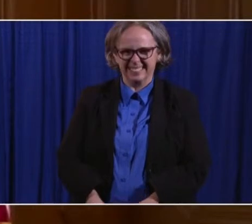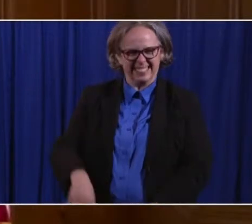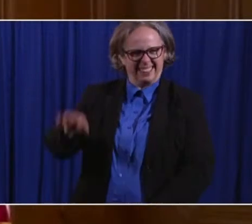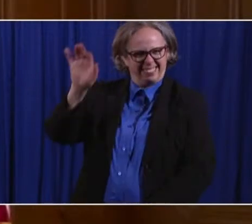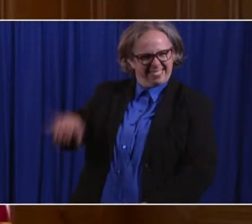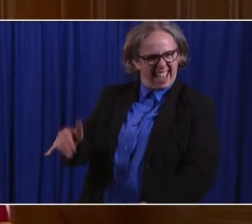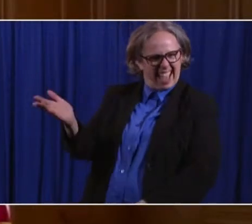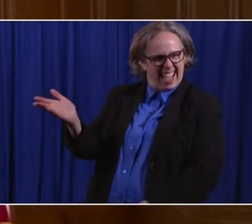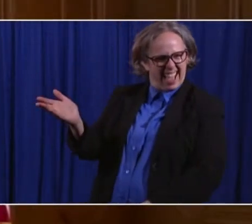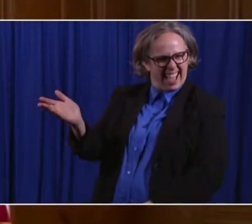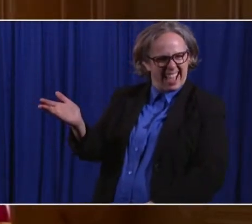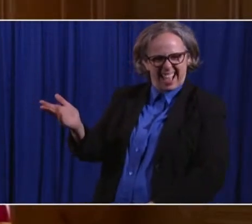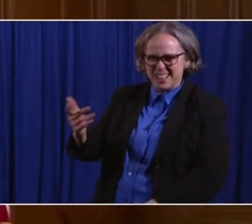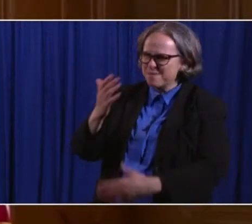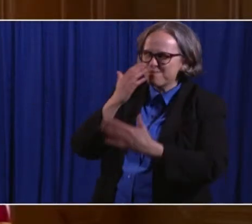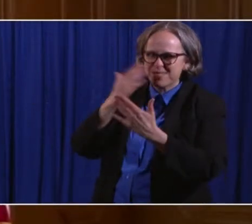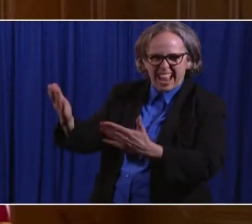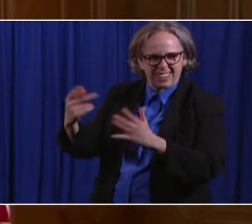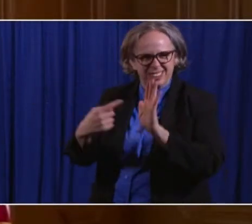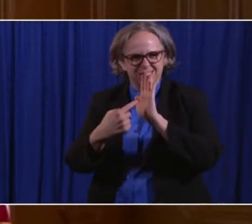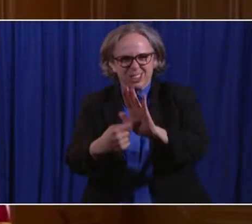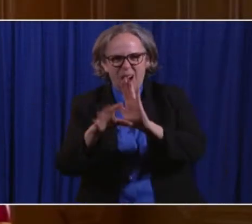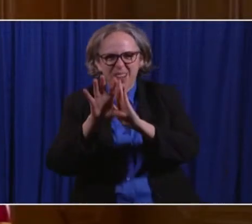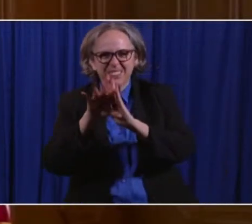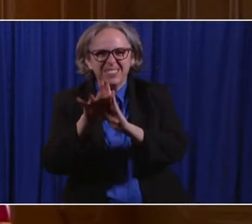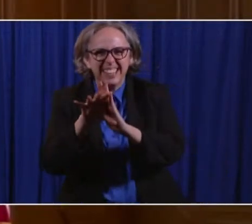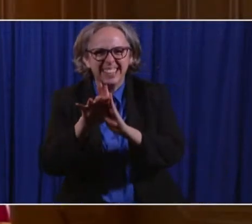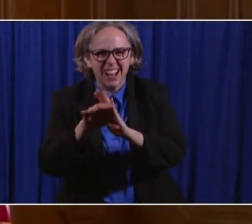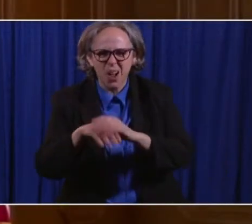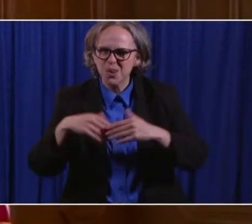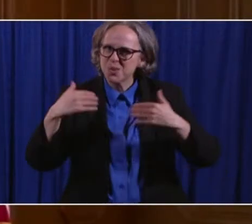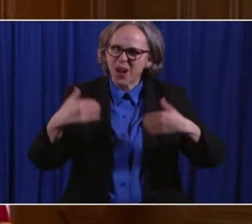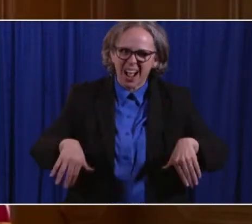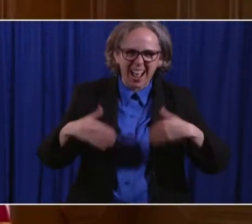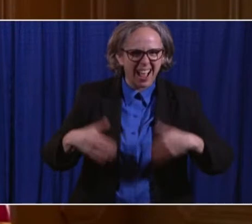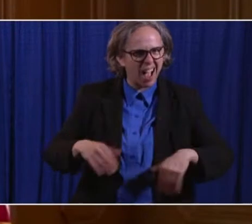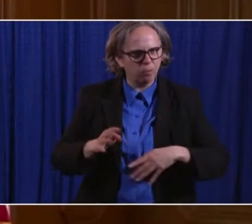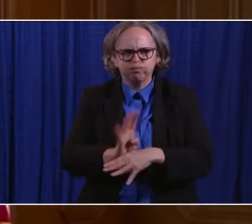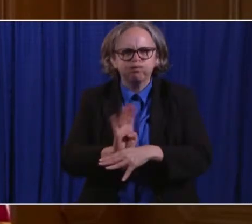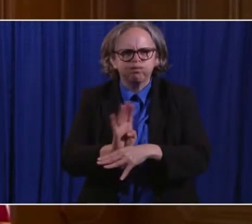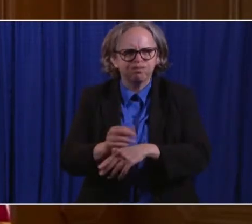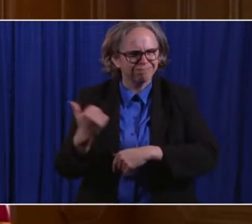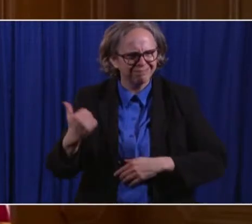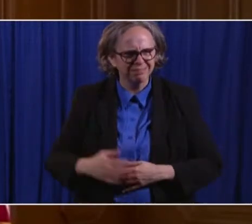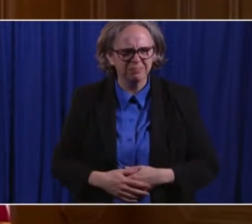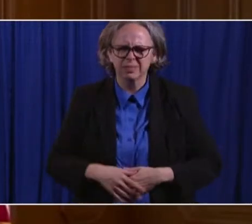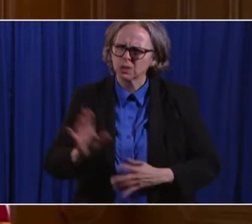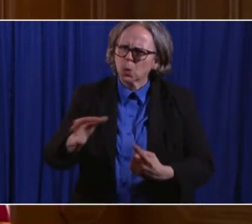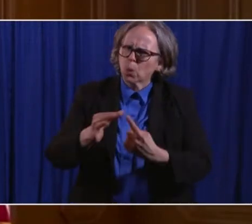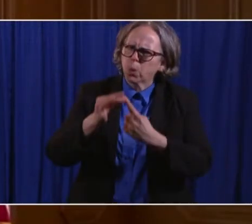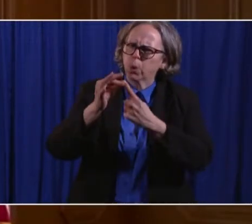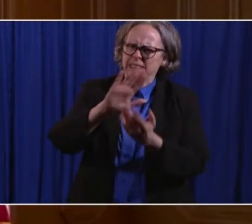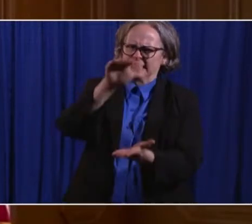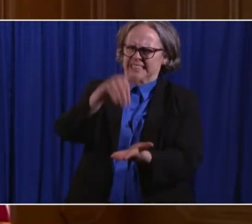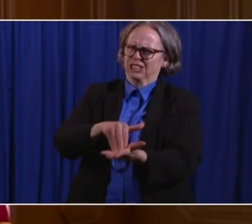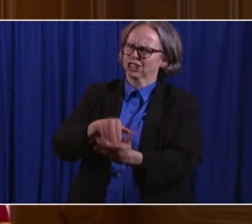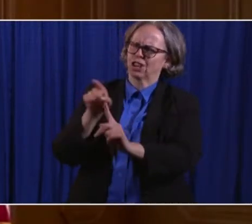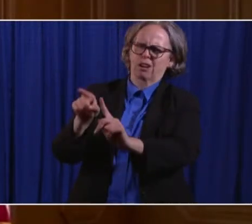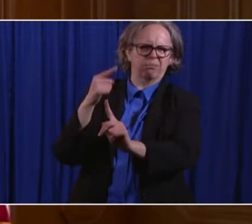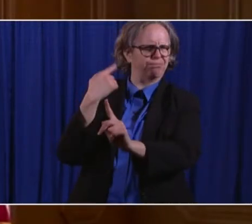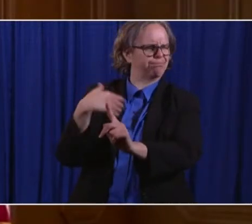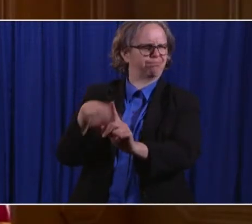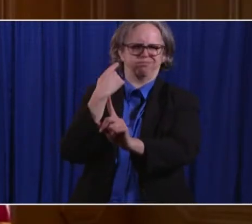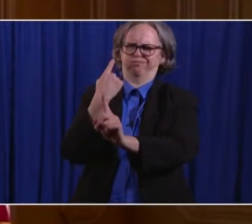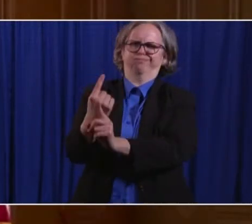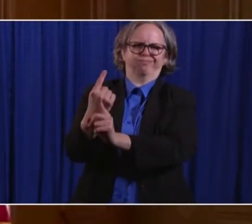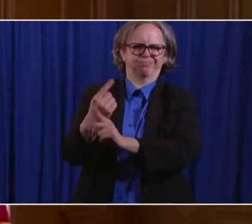Eric, thank you very much for running that. You know, what's unique about this particular operation, and Fran and I've traveled around the